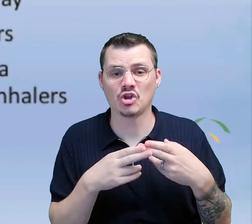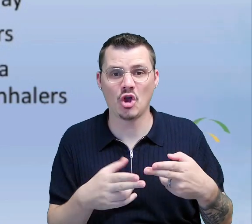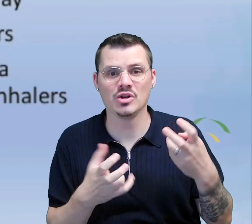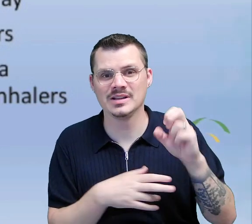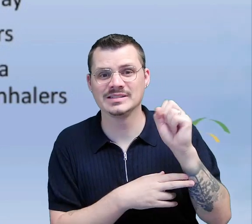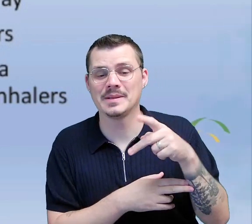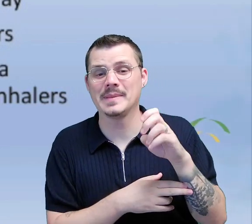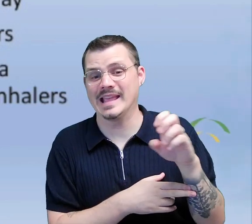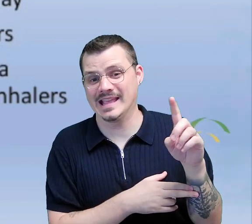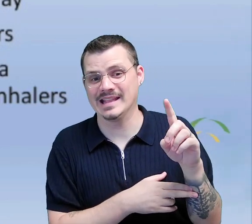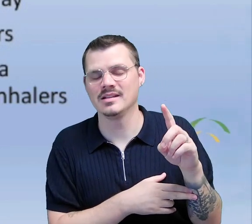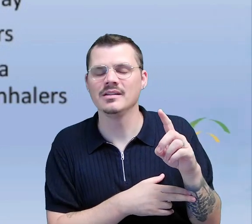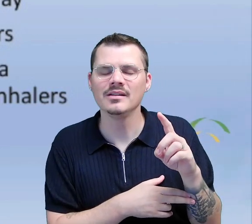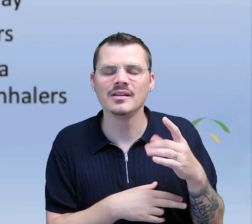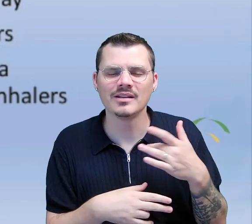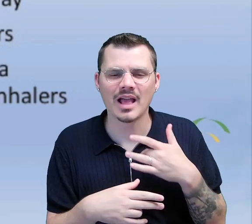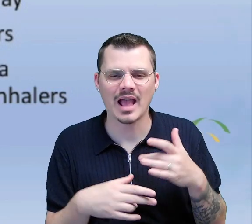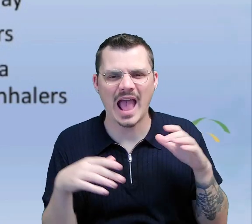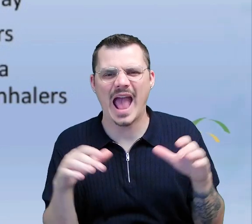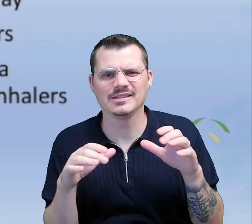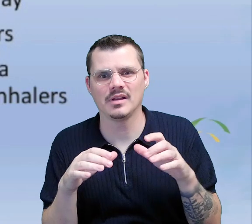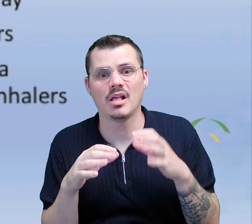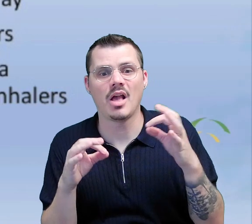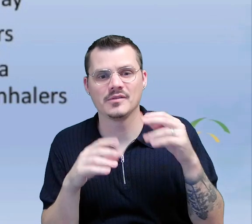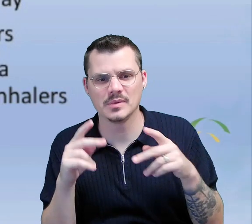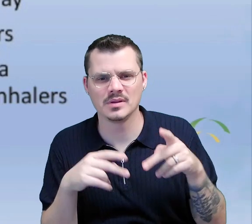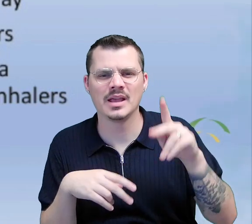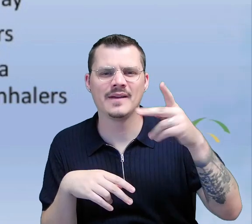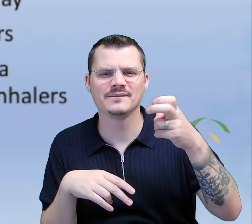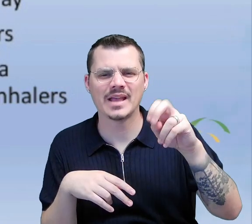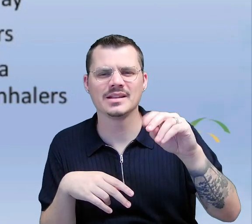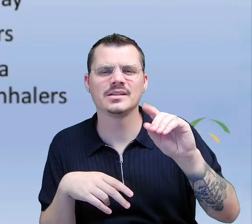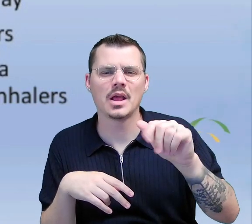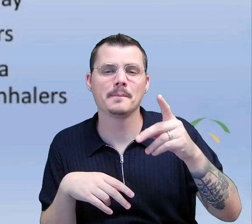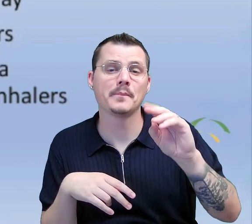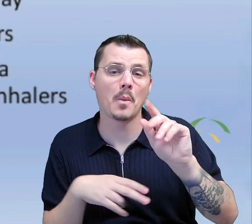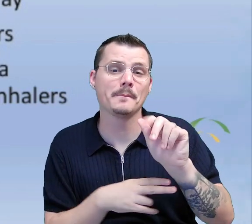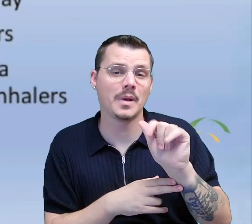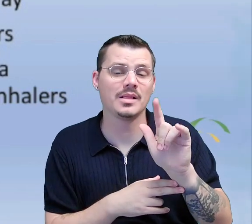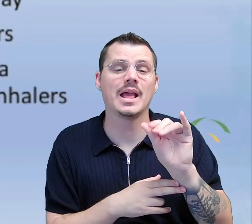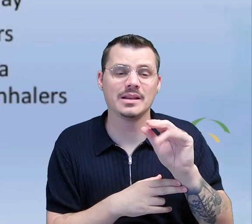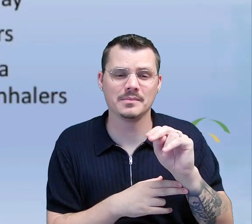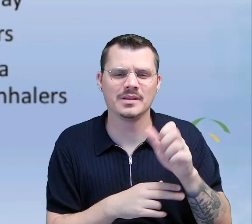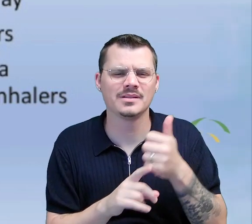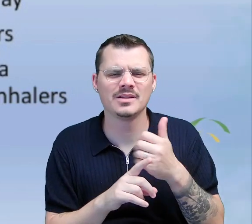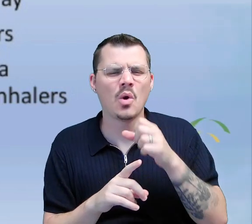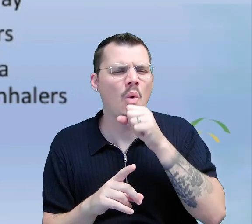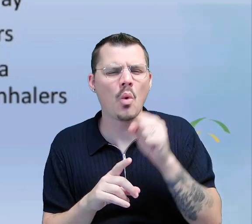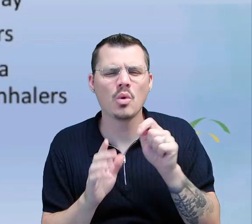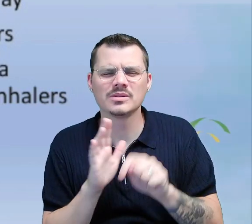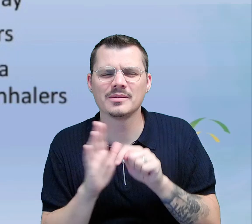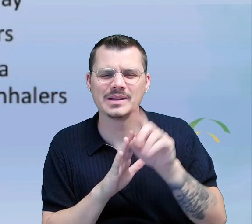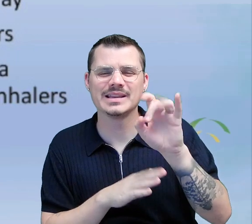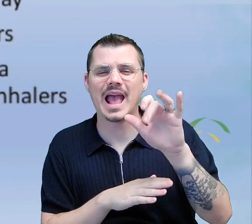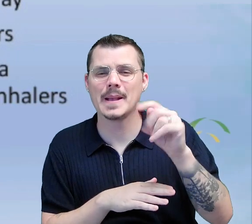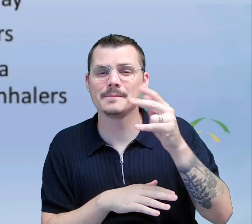speed, tends to activate a lot of people, not everybody. Phenylpropanolamine is a old-timey diet pill that